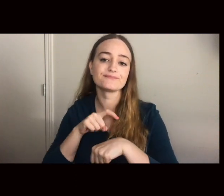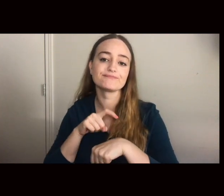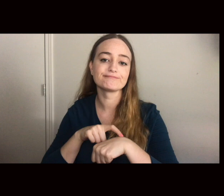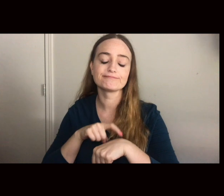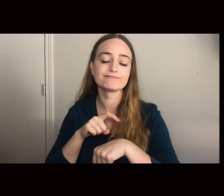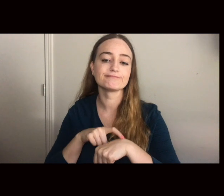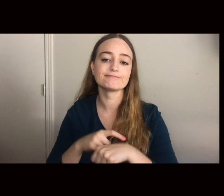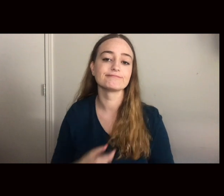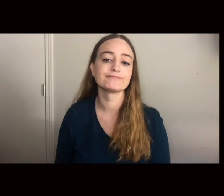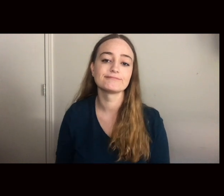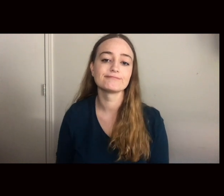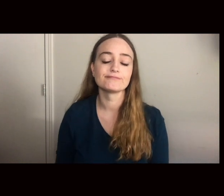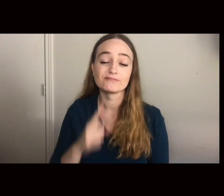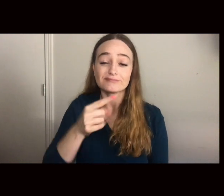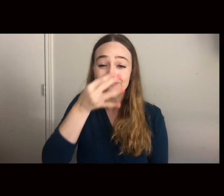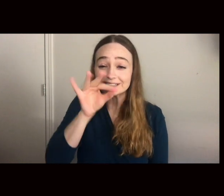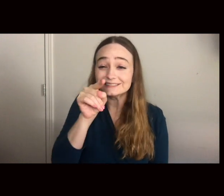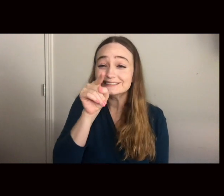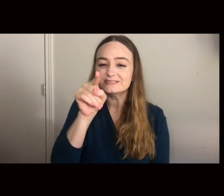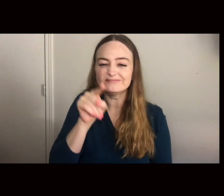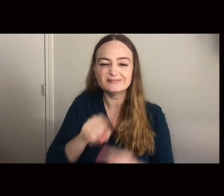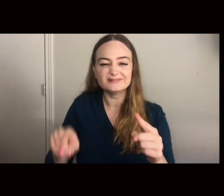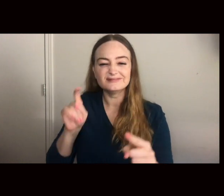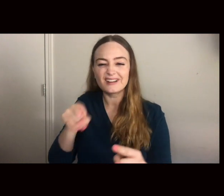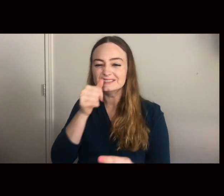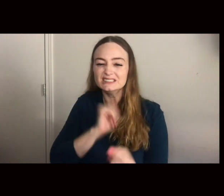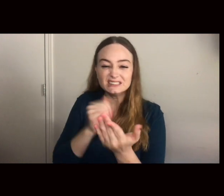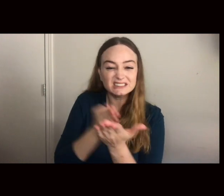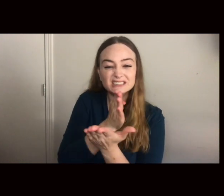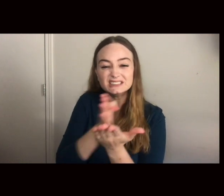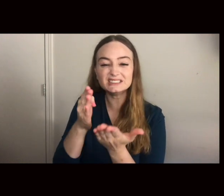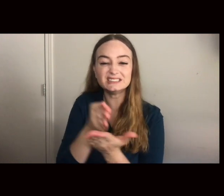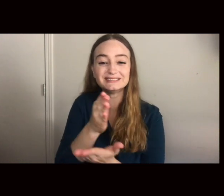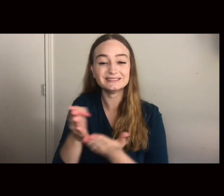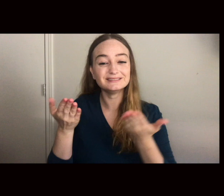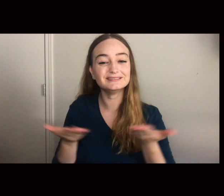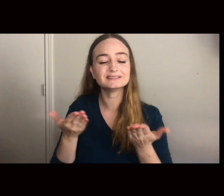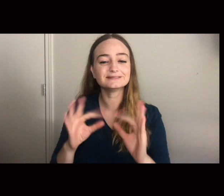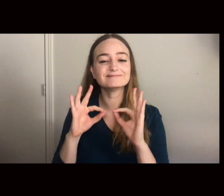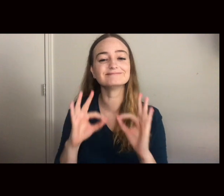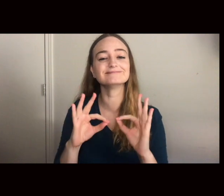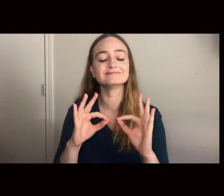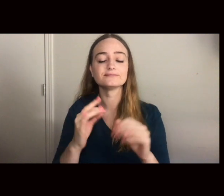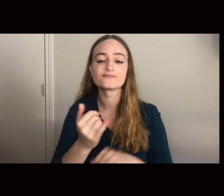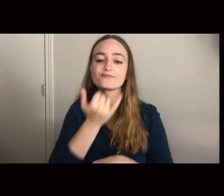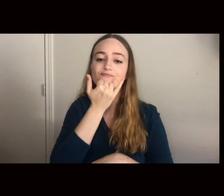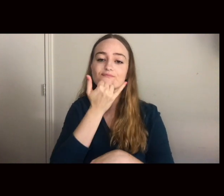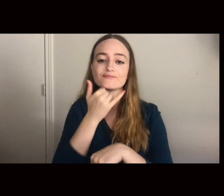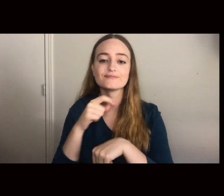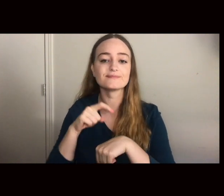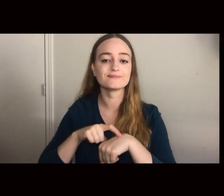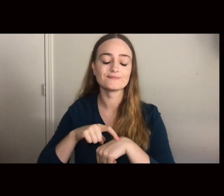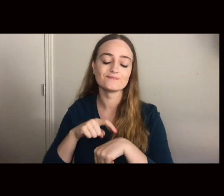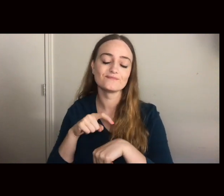right place at the wrong time, and it's a short walk but a long climb. I'm in the right place at